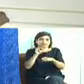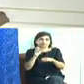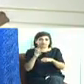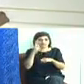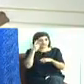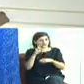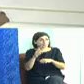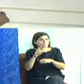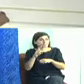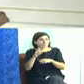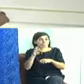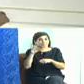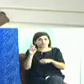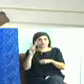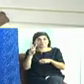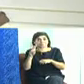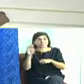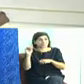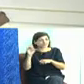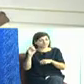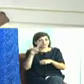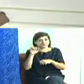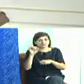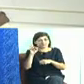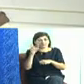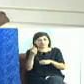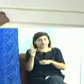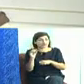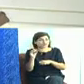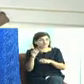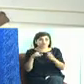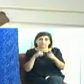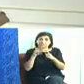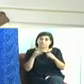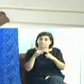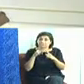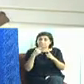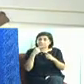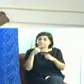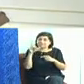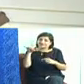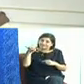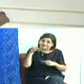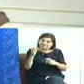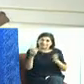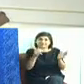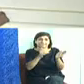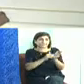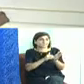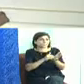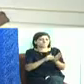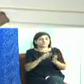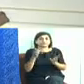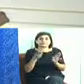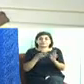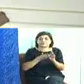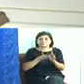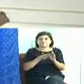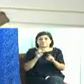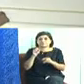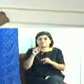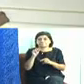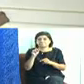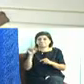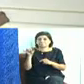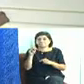Reverend Mozingo's installation where he says yes again. You know, they joined St. John's MCC when